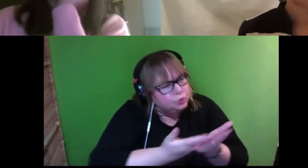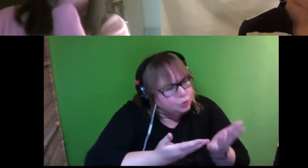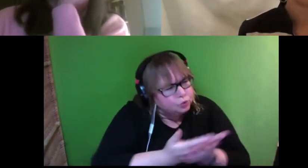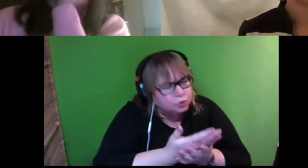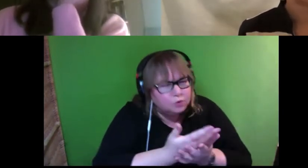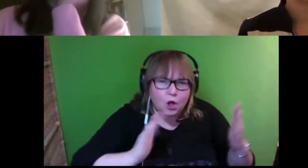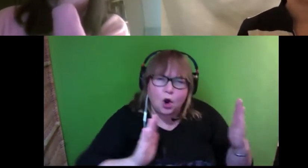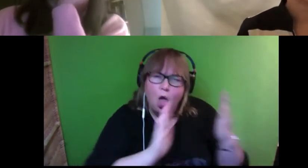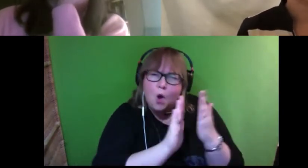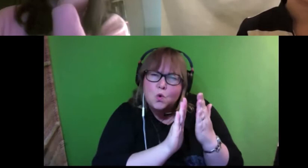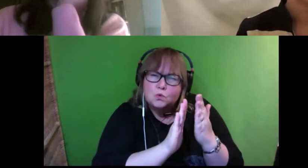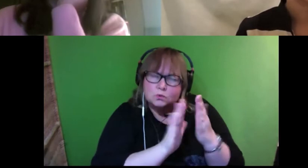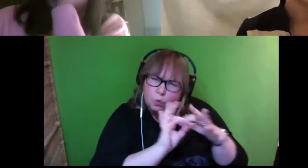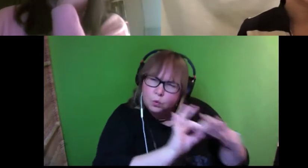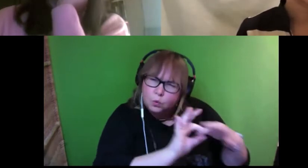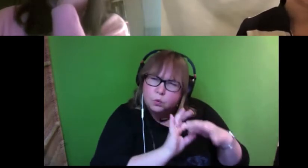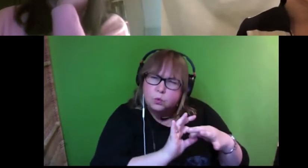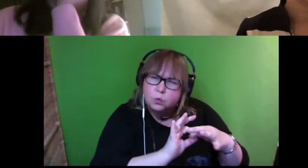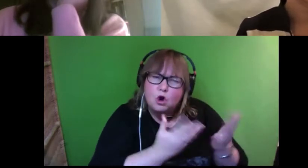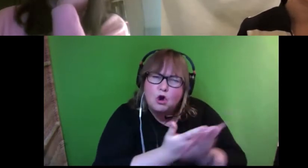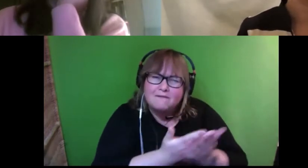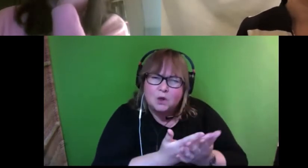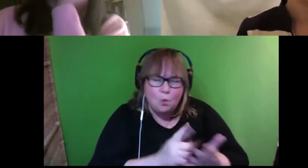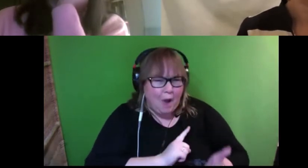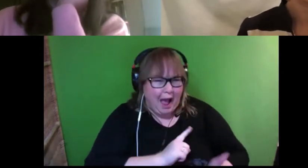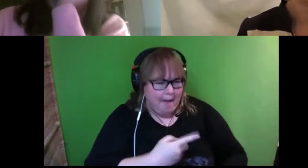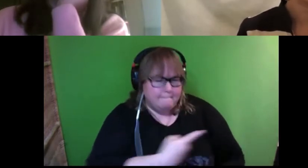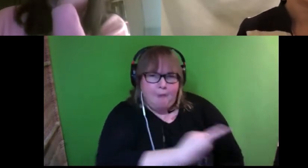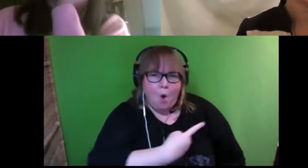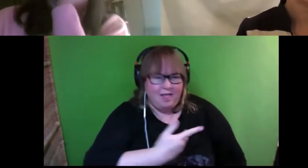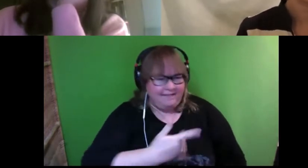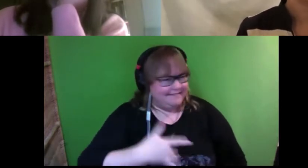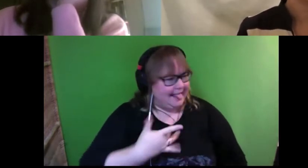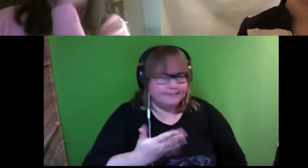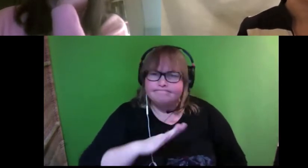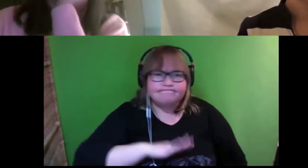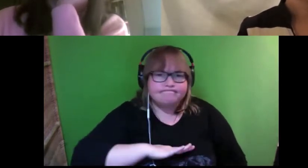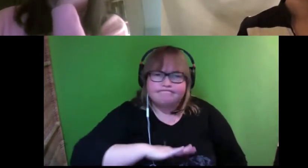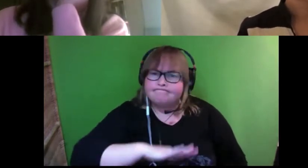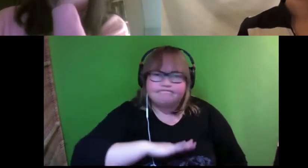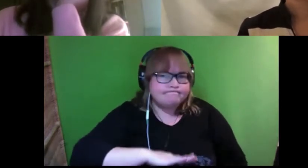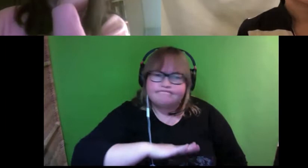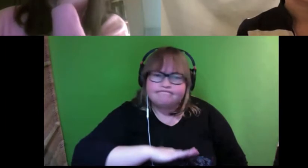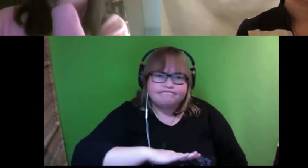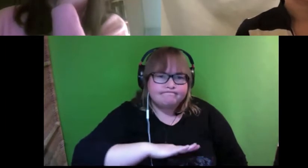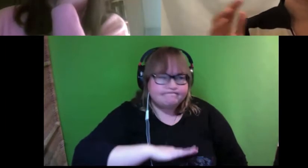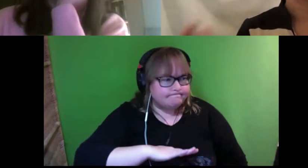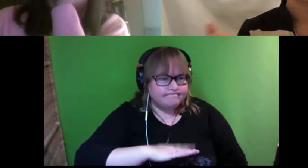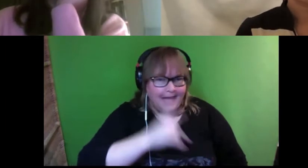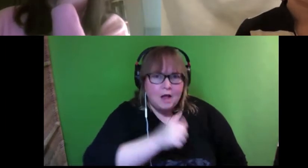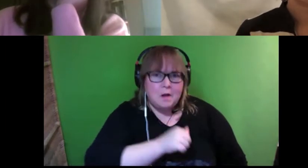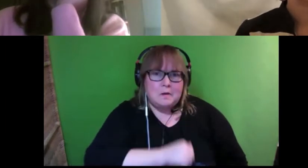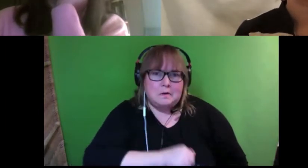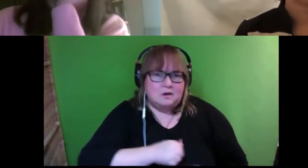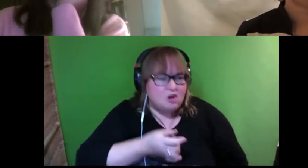to have, and like also the discontents that we were able to express to each other, that it wasn't within the